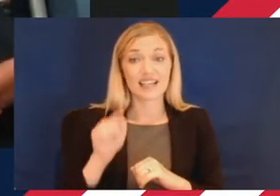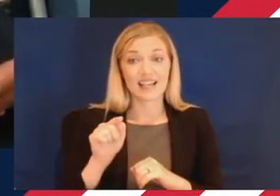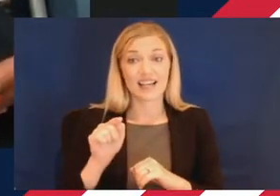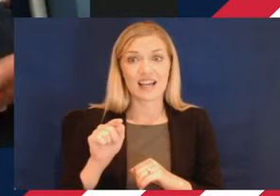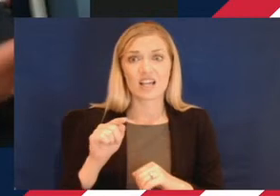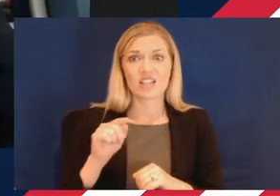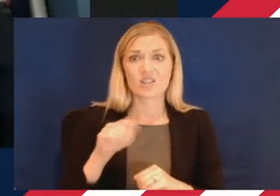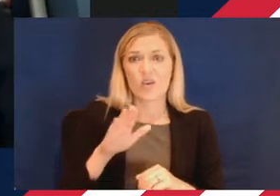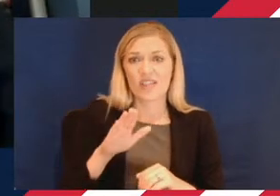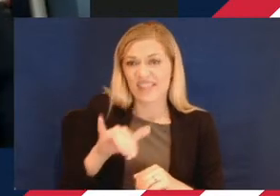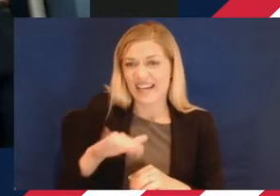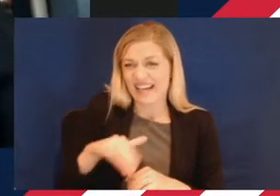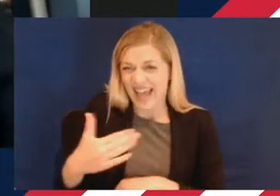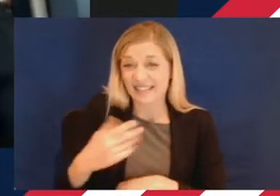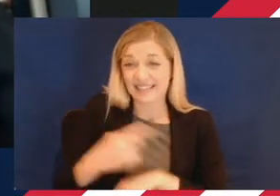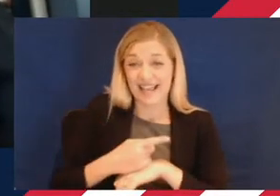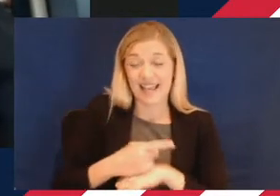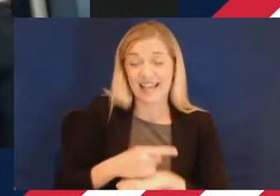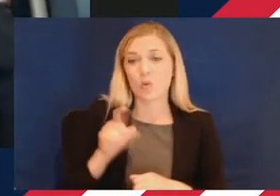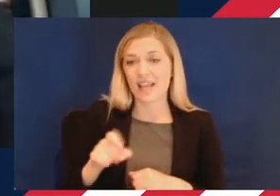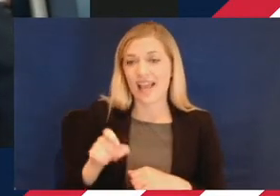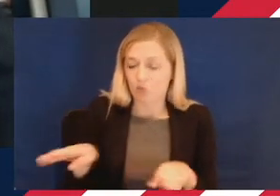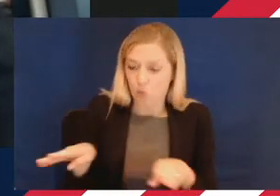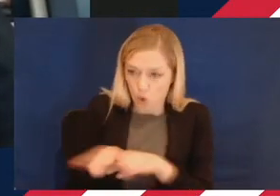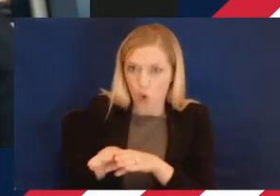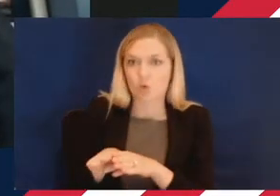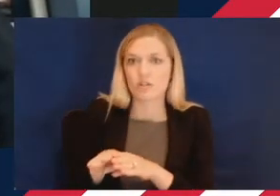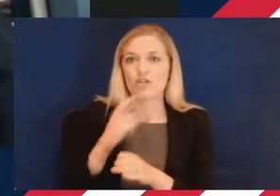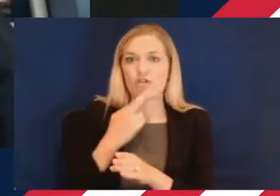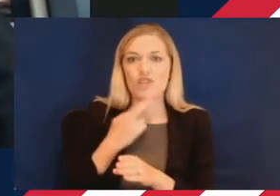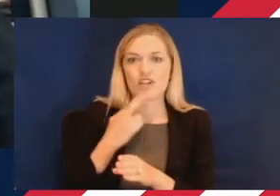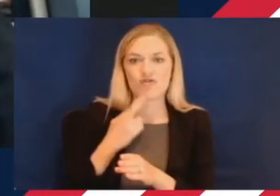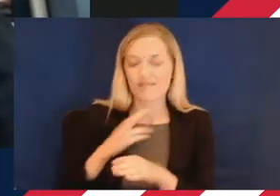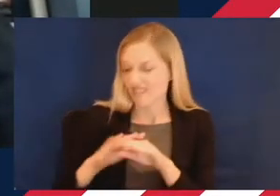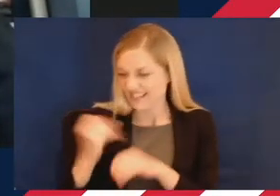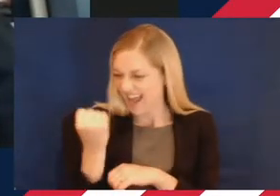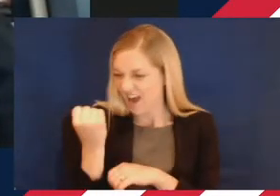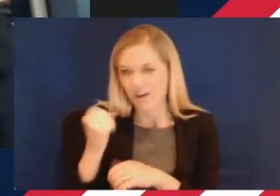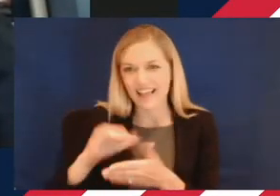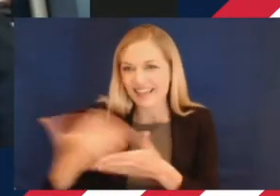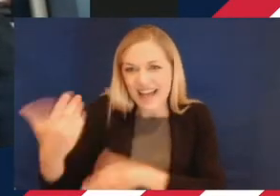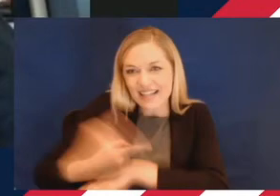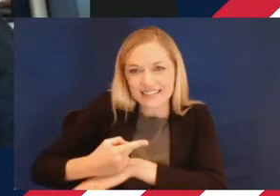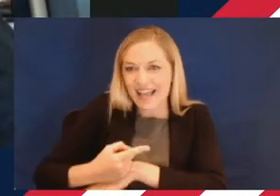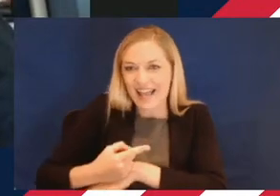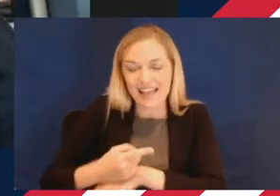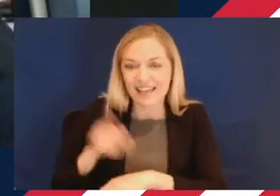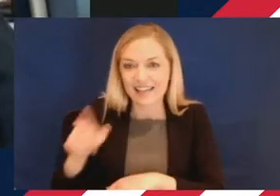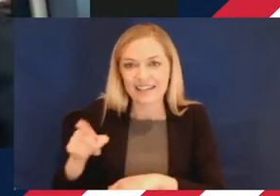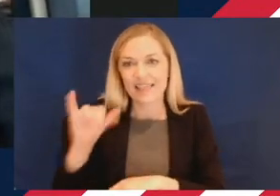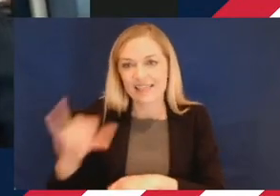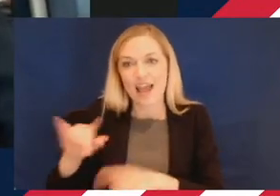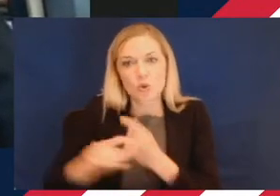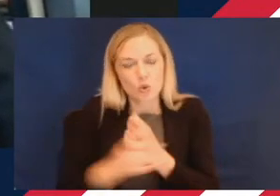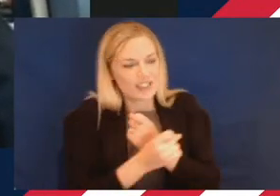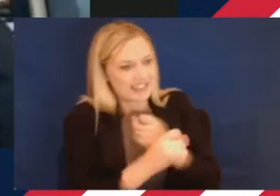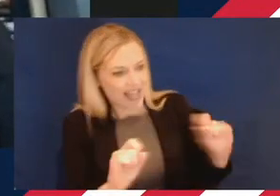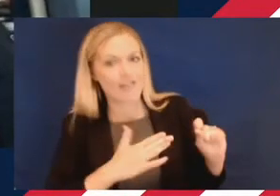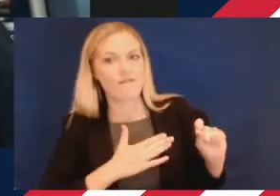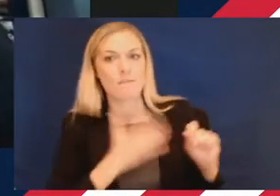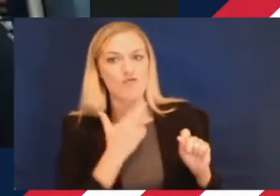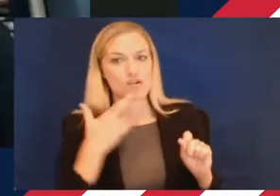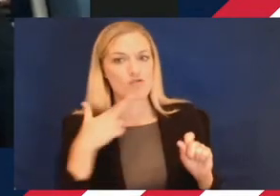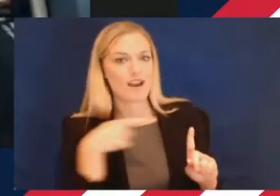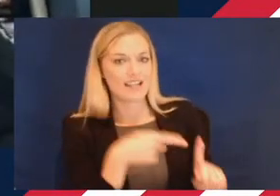restaurant. No more PPP money. Trump himself had promised to all of us, not just the elite and the